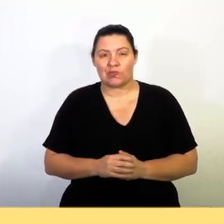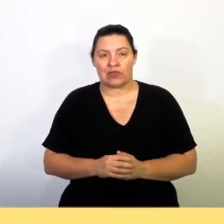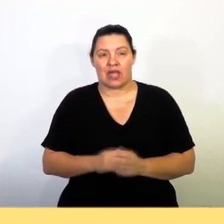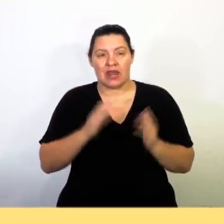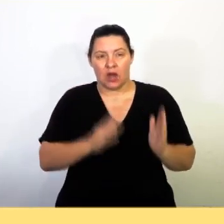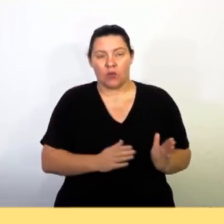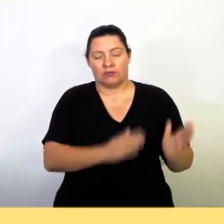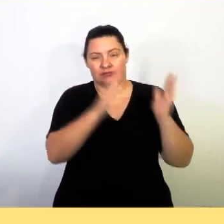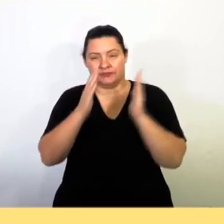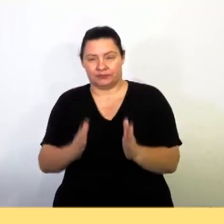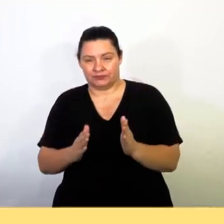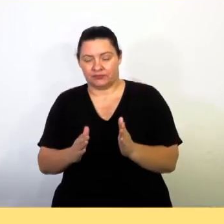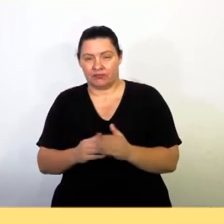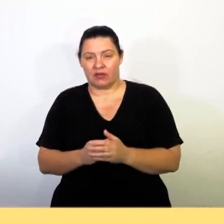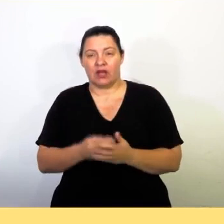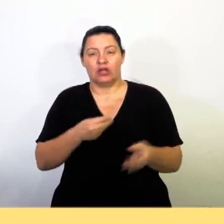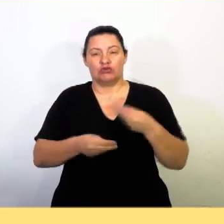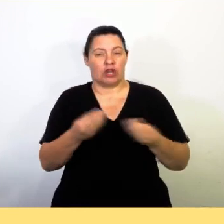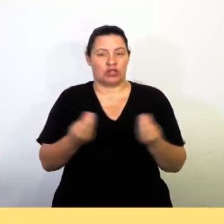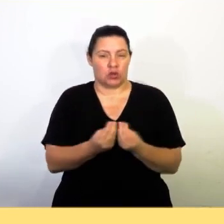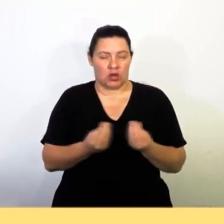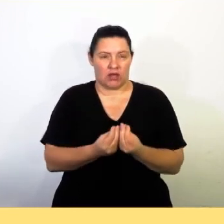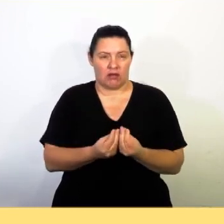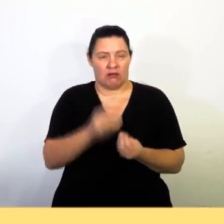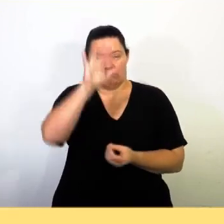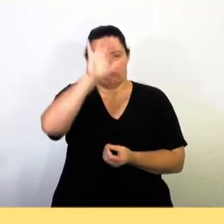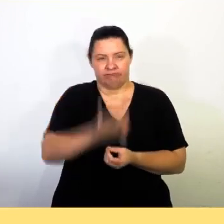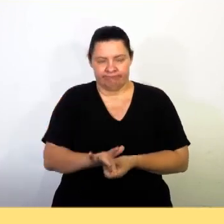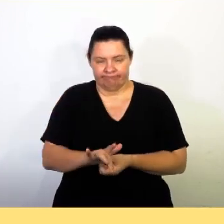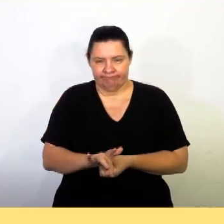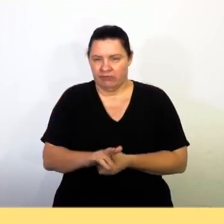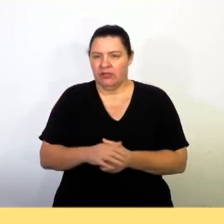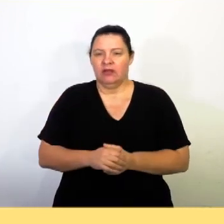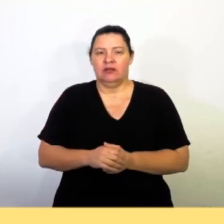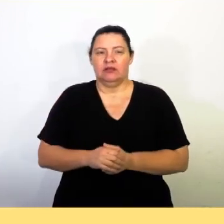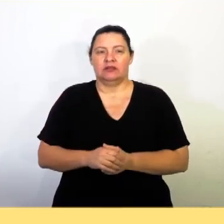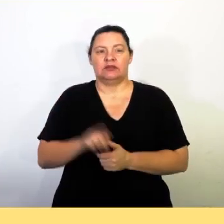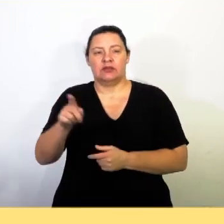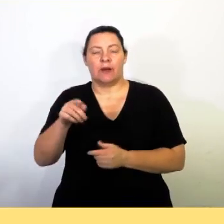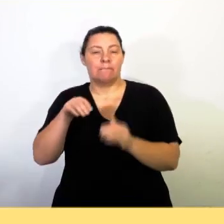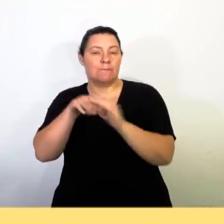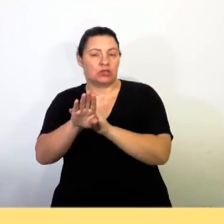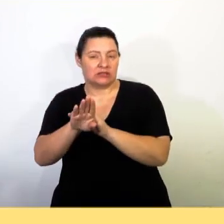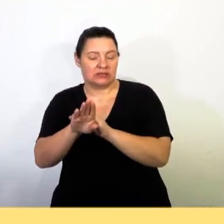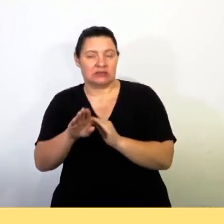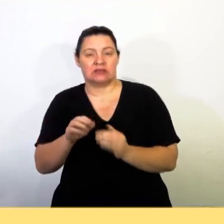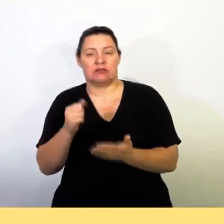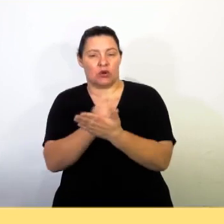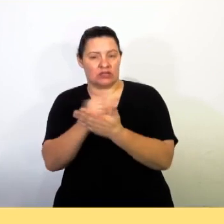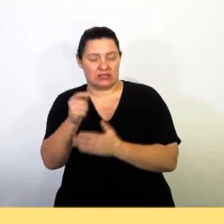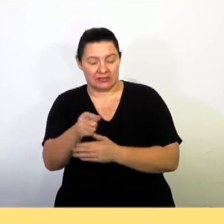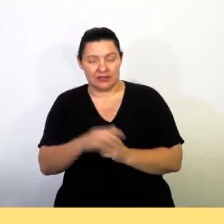870. And then you come to your trading stock. There is no amount there. On your postages